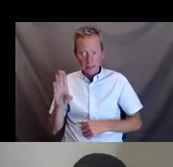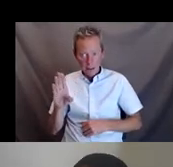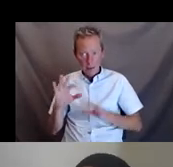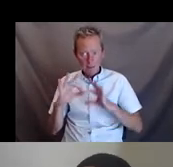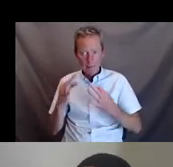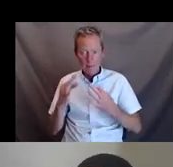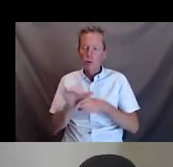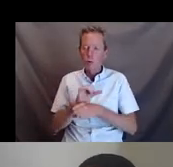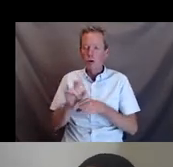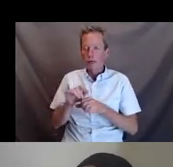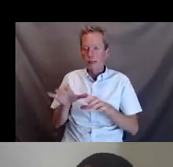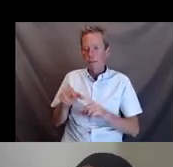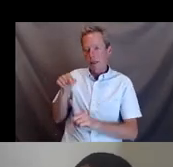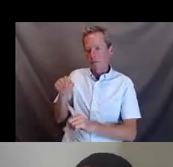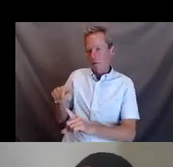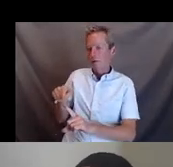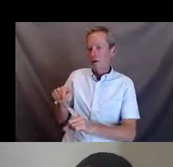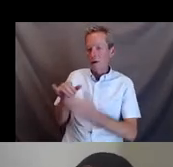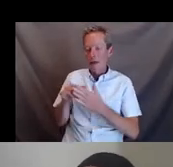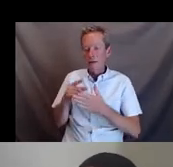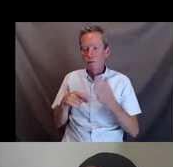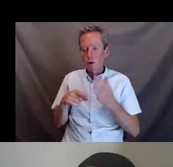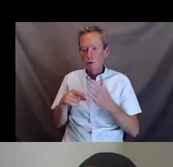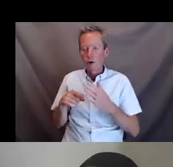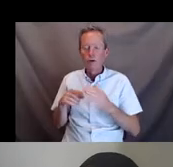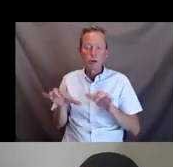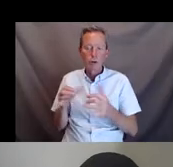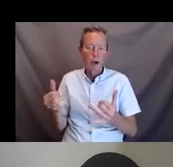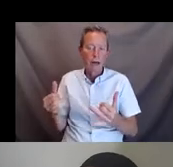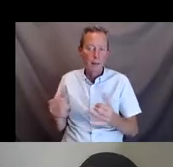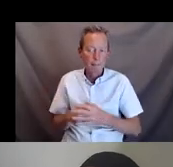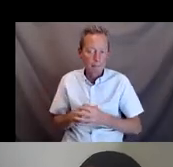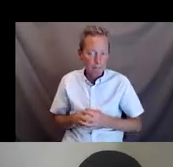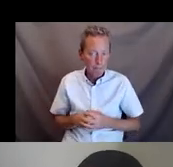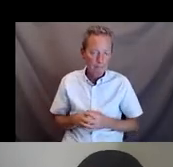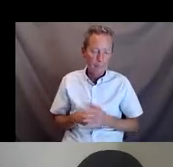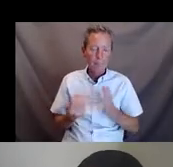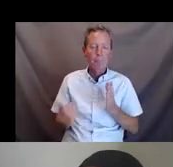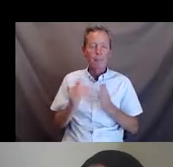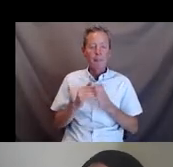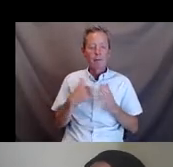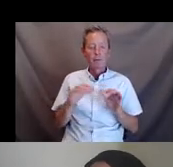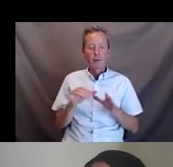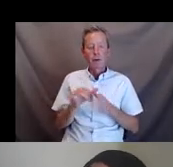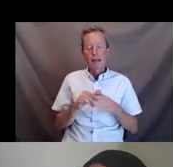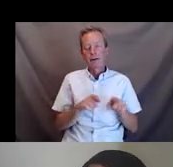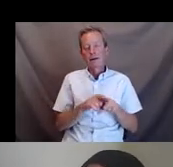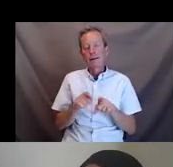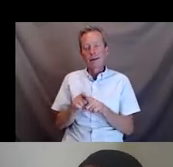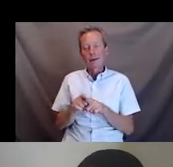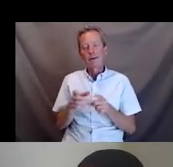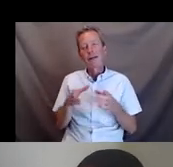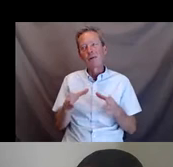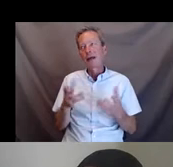needs to be done in that phase, that's really what we're working through right now. So again, we've been doing that also in a way